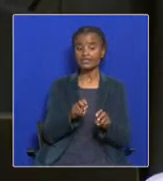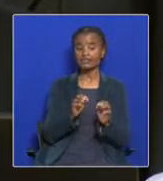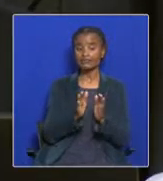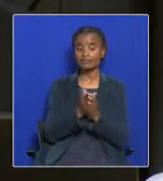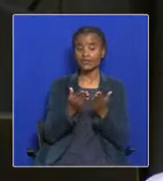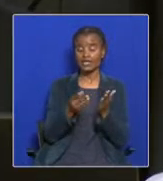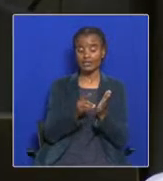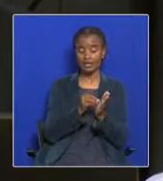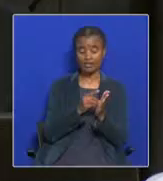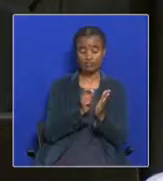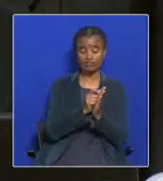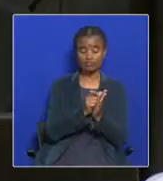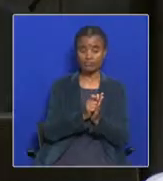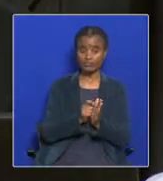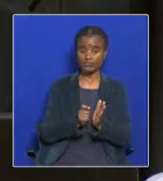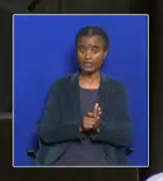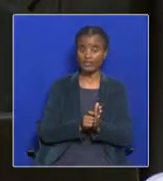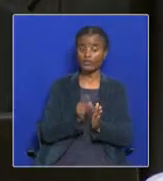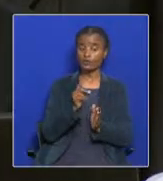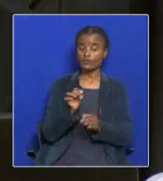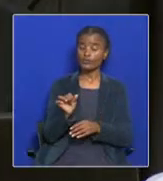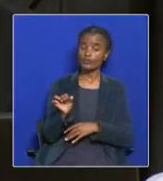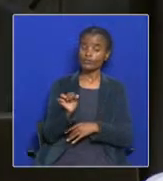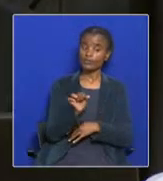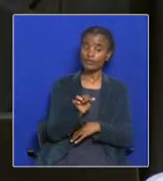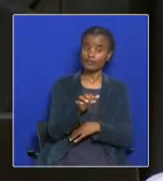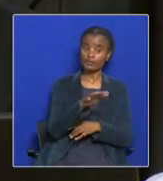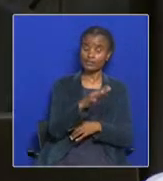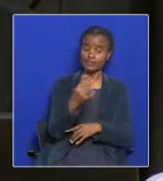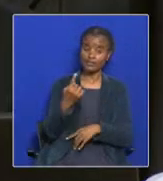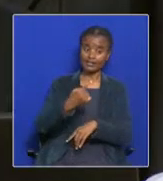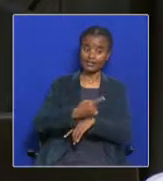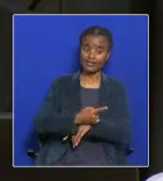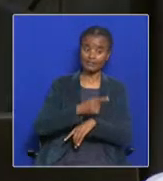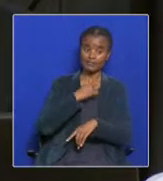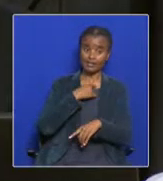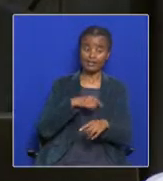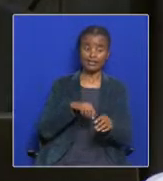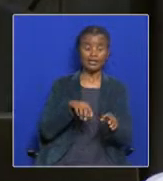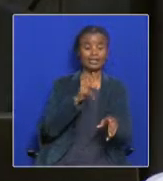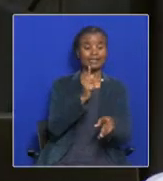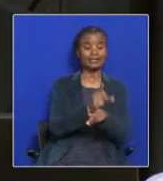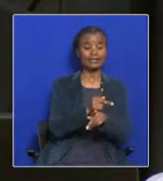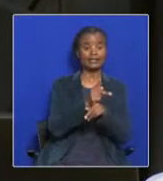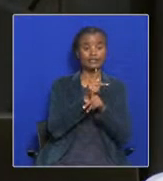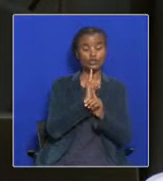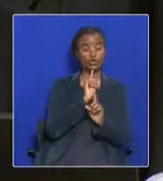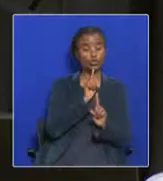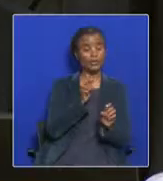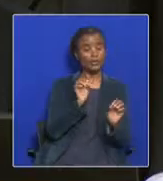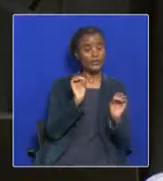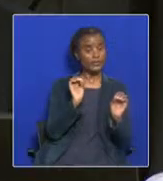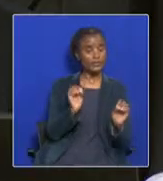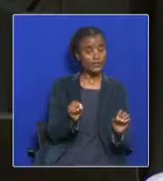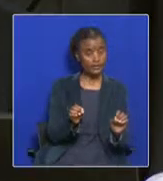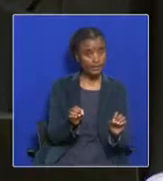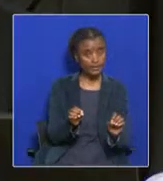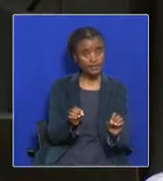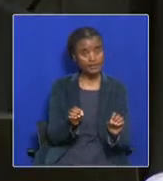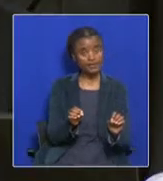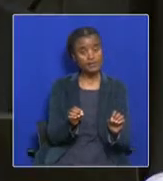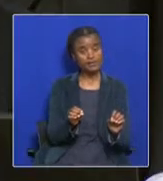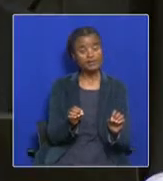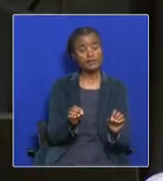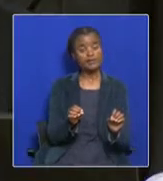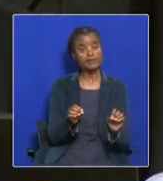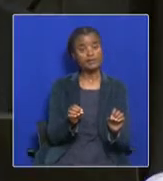to that place on the day when there was no detention order. There was no detention order when there are rules about